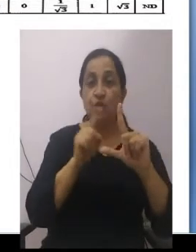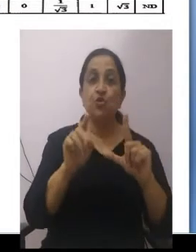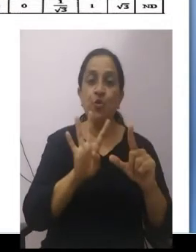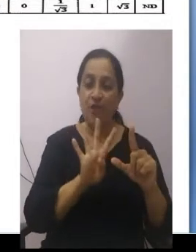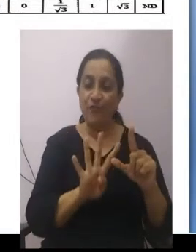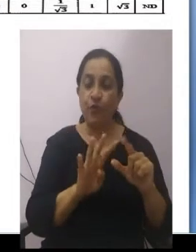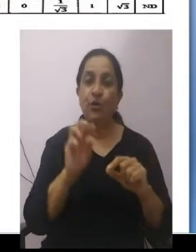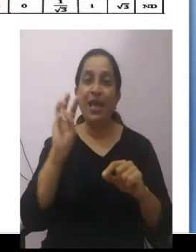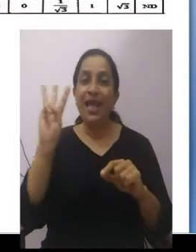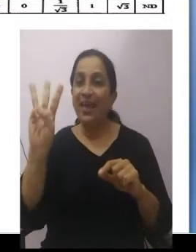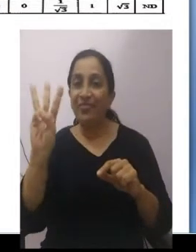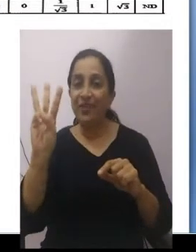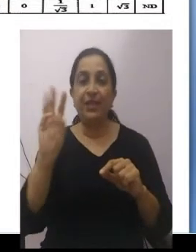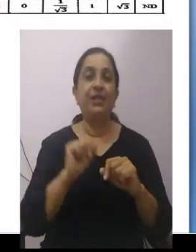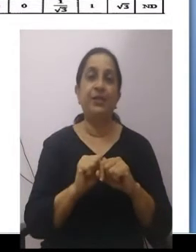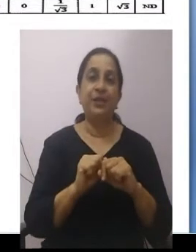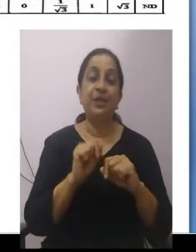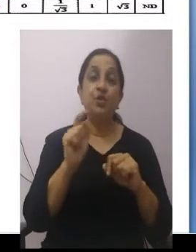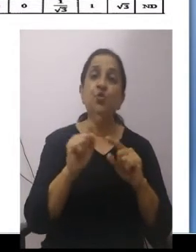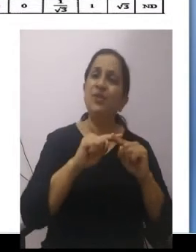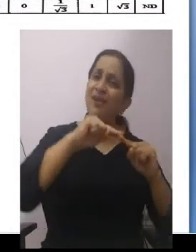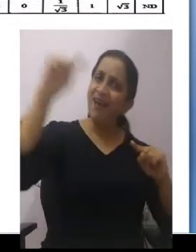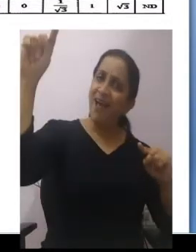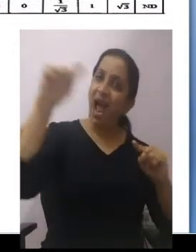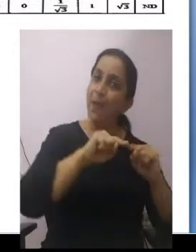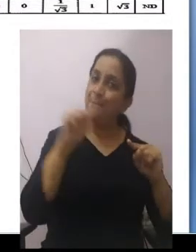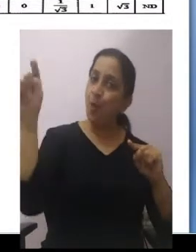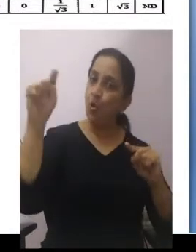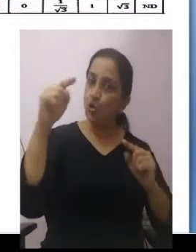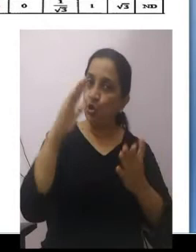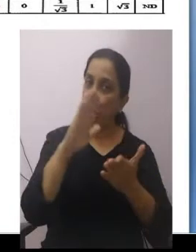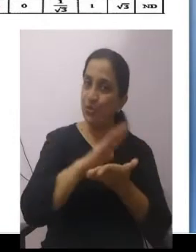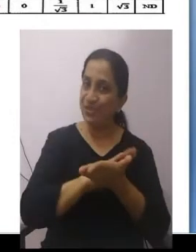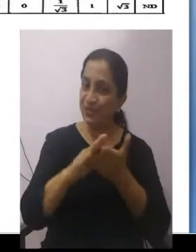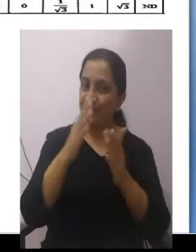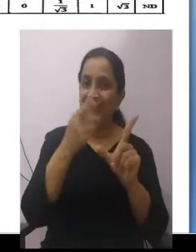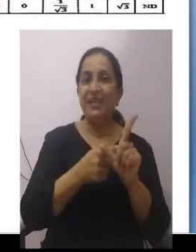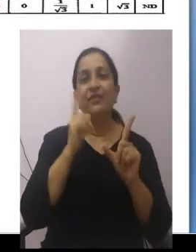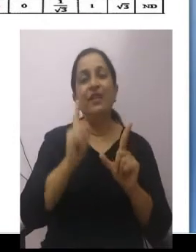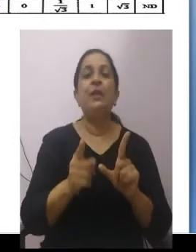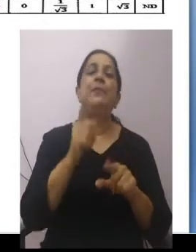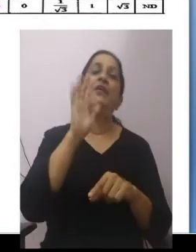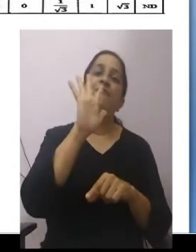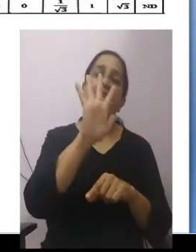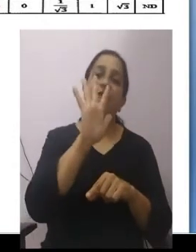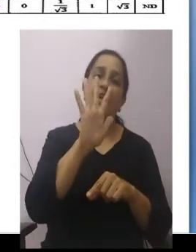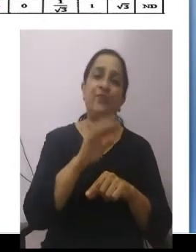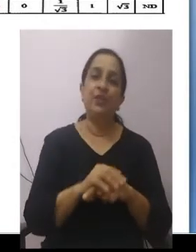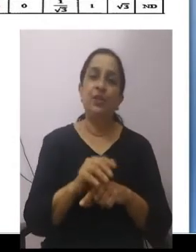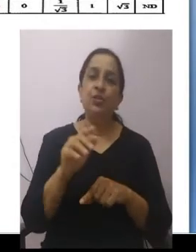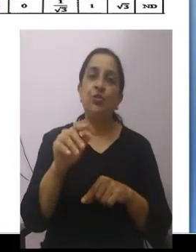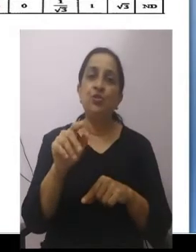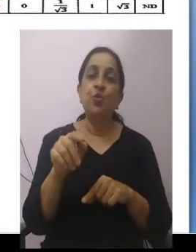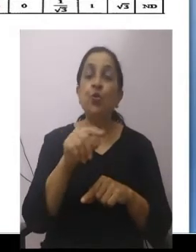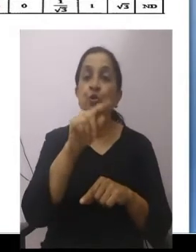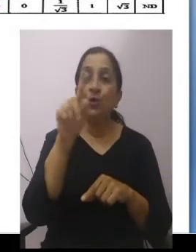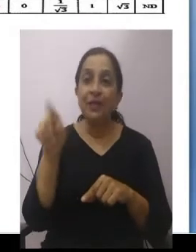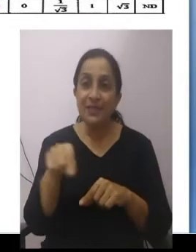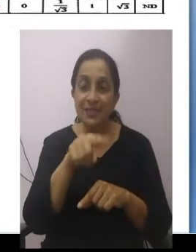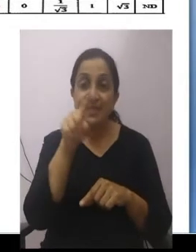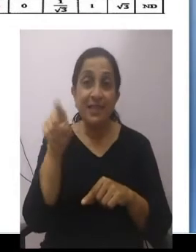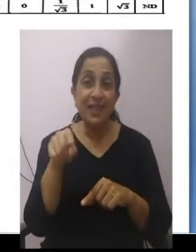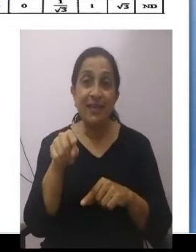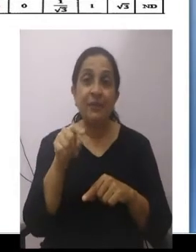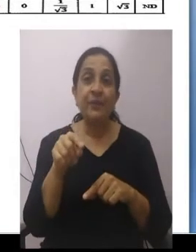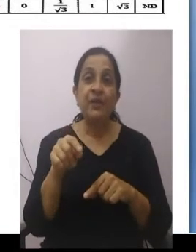4 and 5, because 3 squared plus 4 squared, that is 9 plus 16 is equal to 5 squared, that is 25. This is